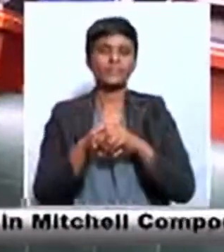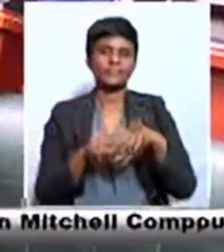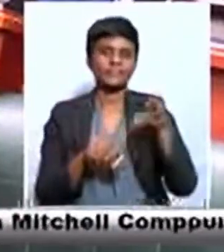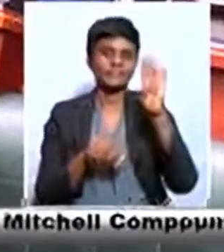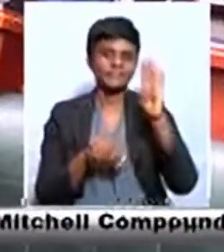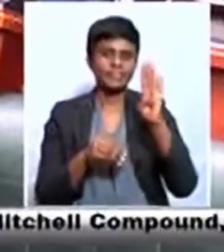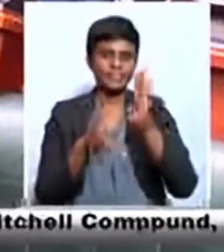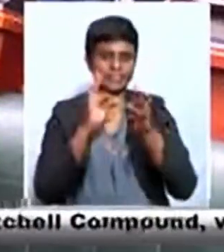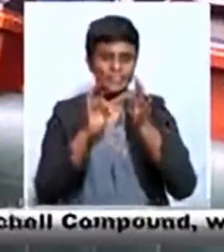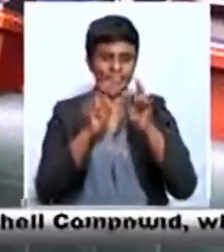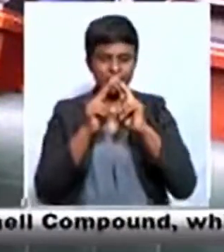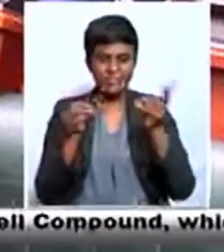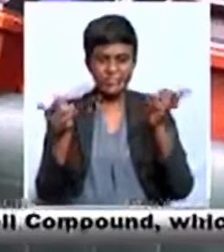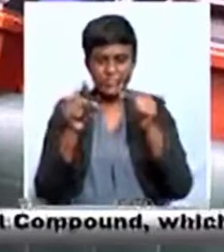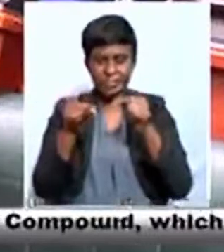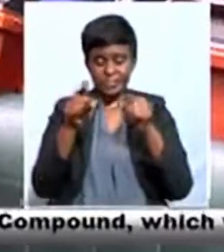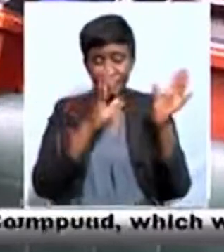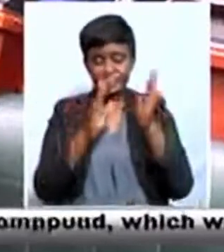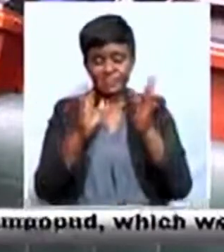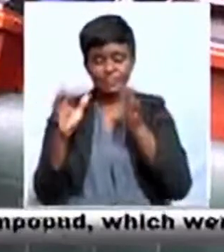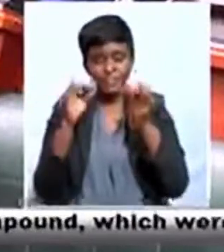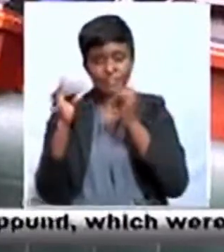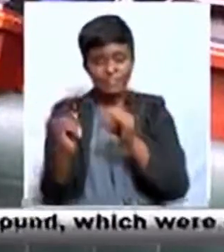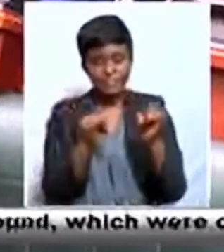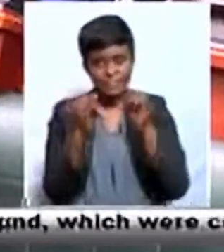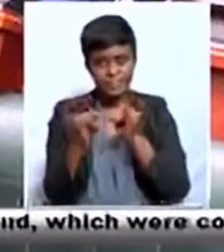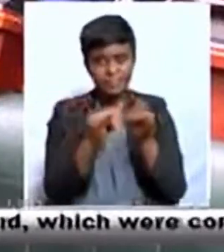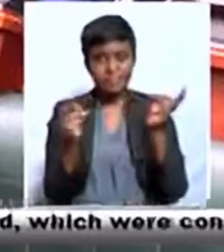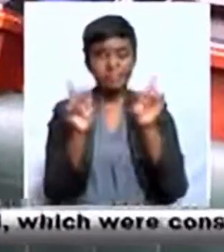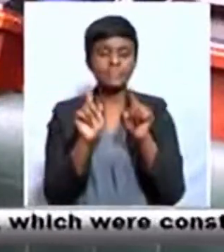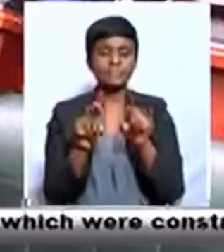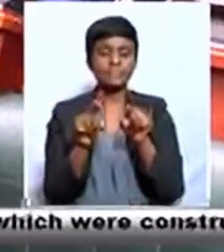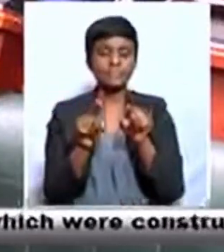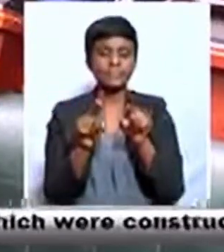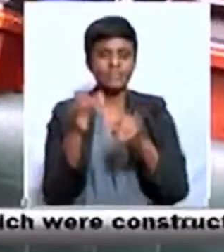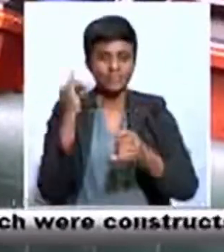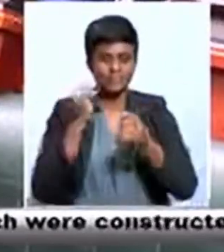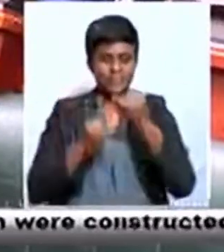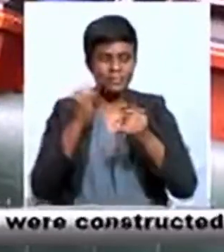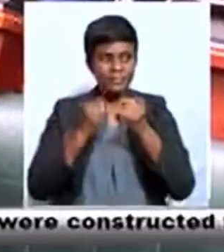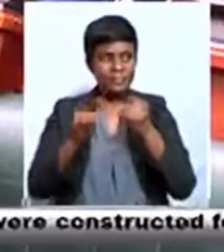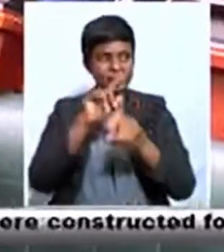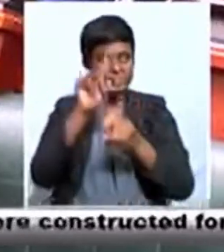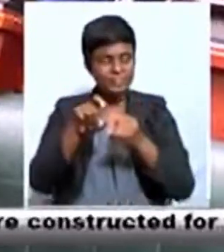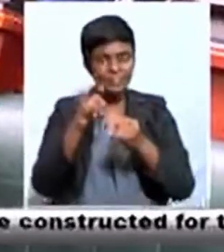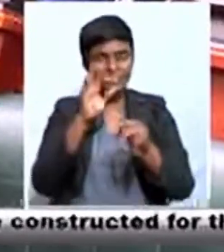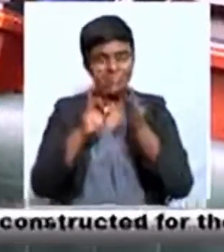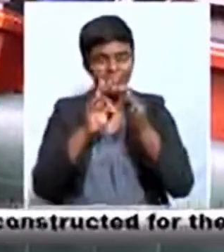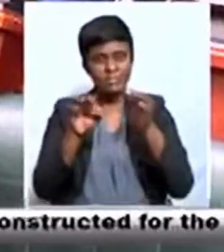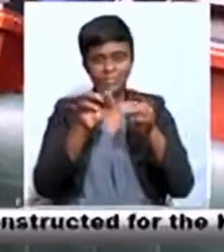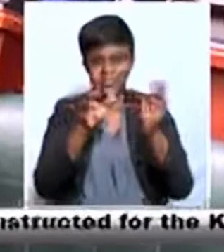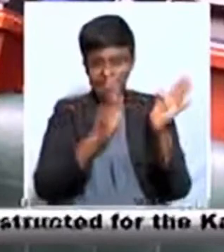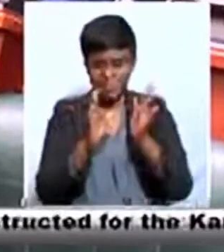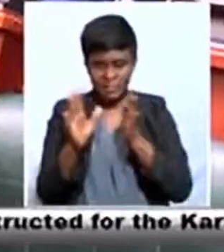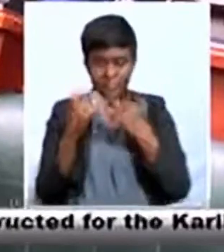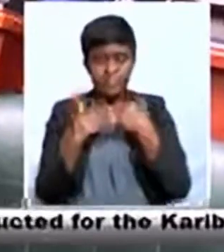if so, when the plans will be implemented. Last question, if there are no such plans, why?